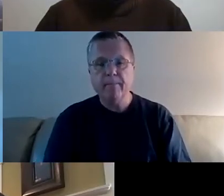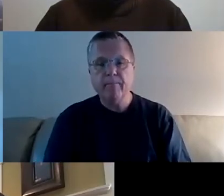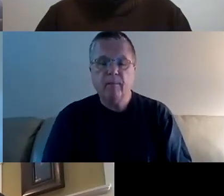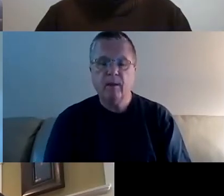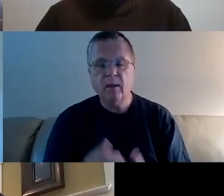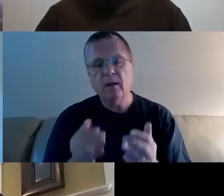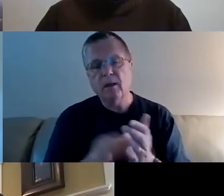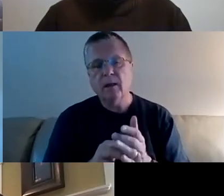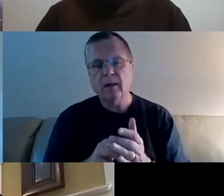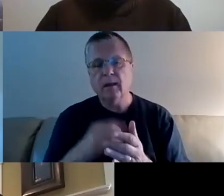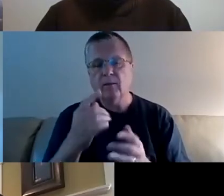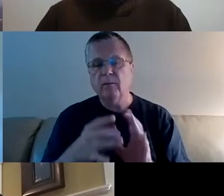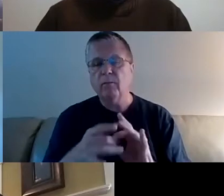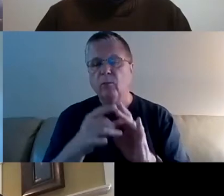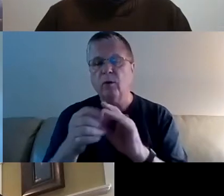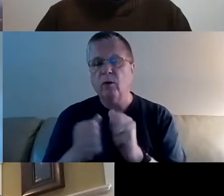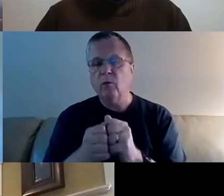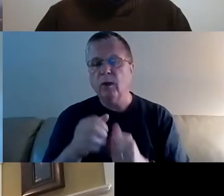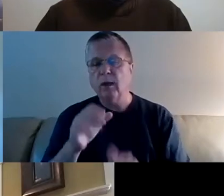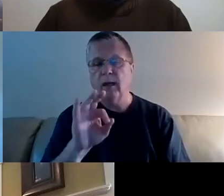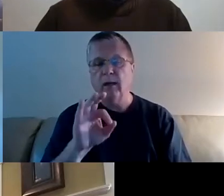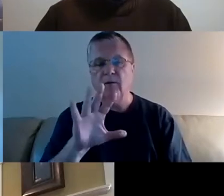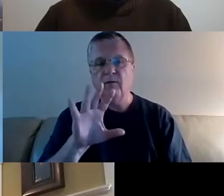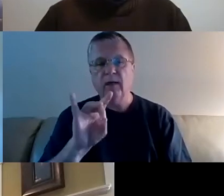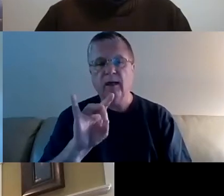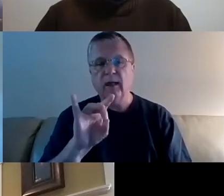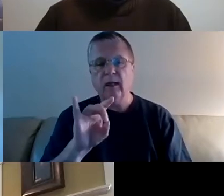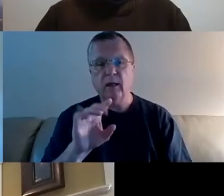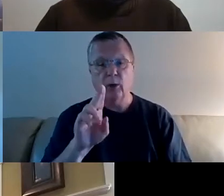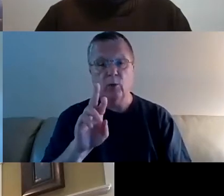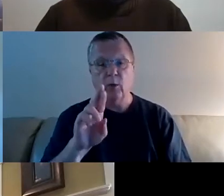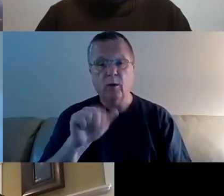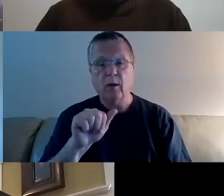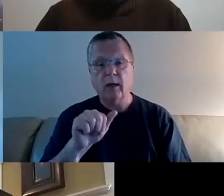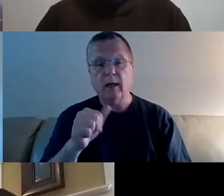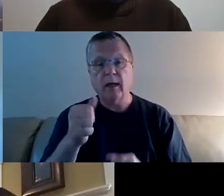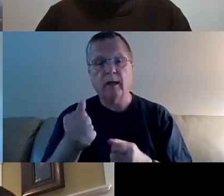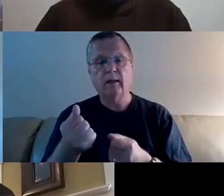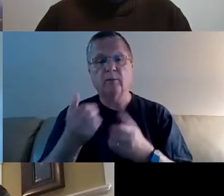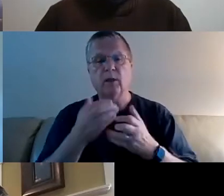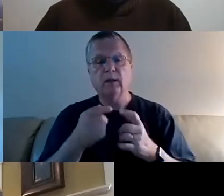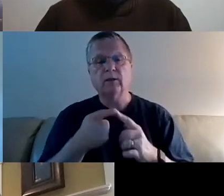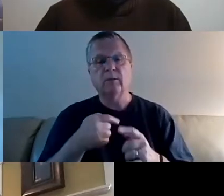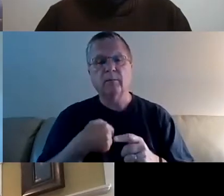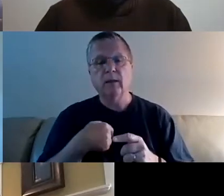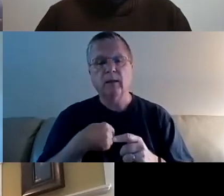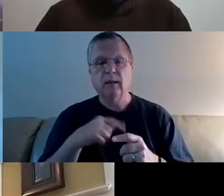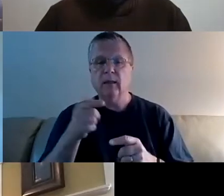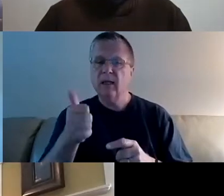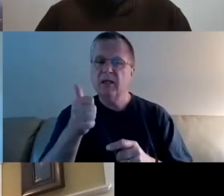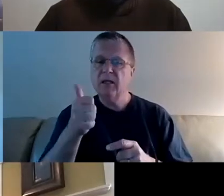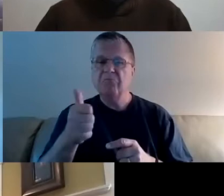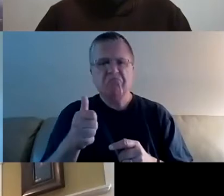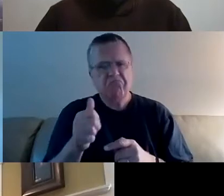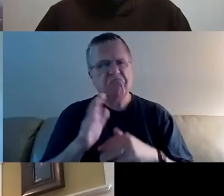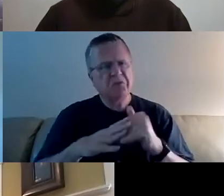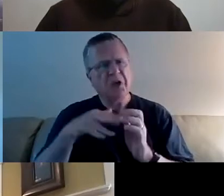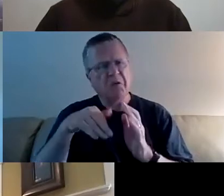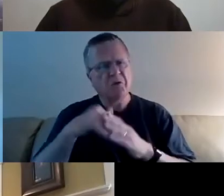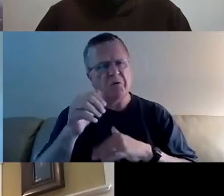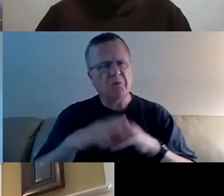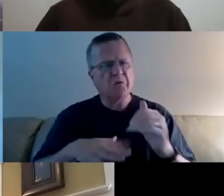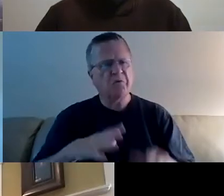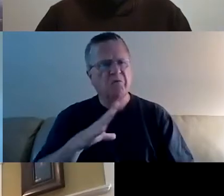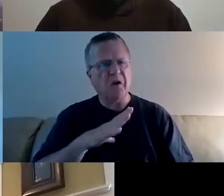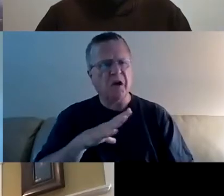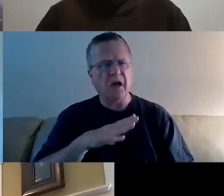Just relevant to 958, the URA also expressed to me that they are perfectly comfortable if we just